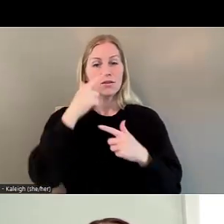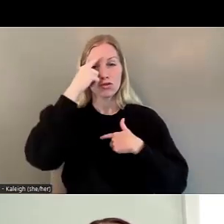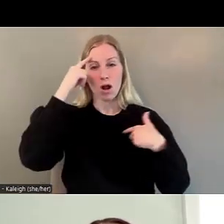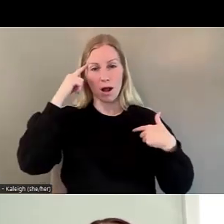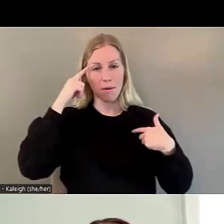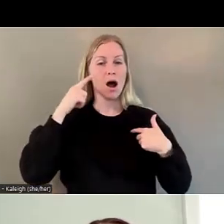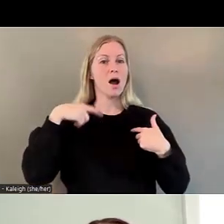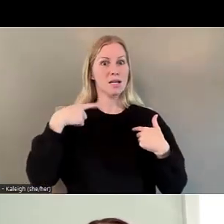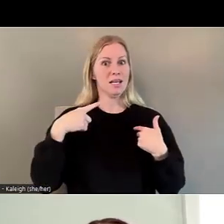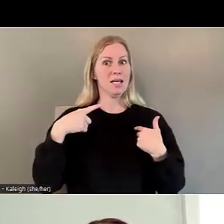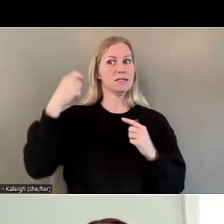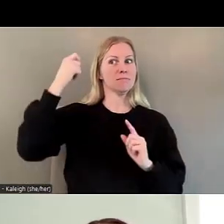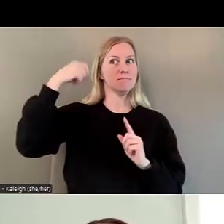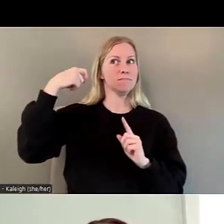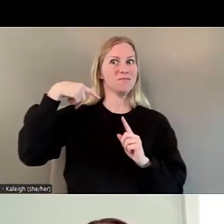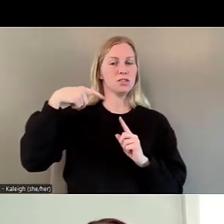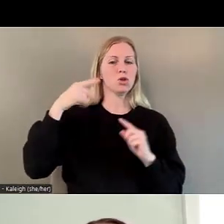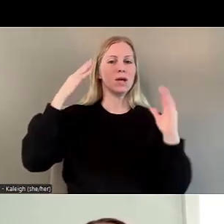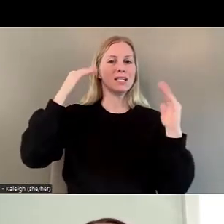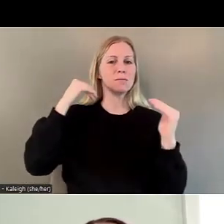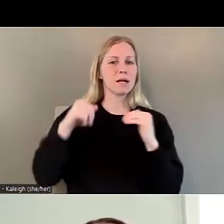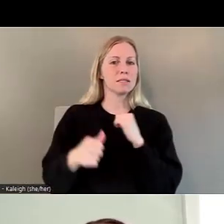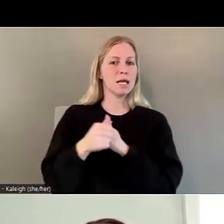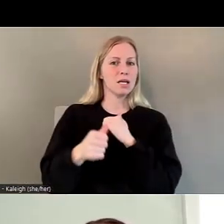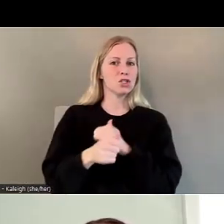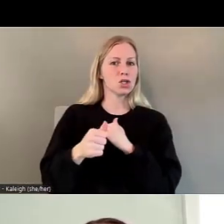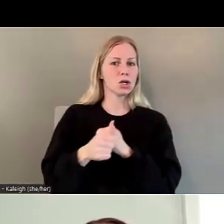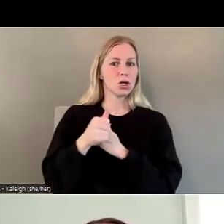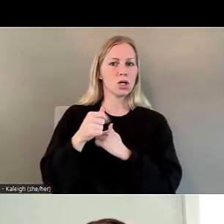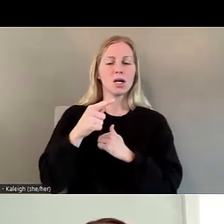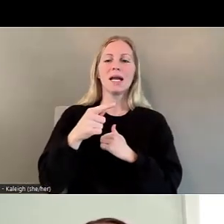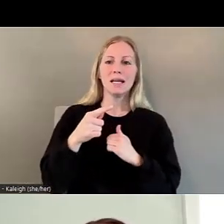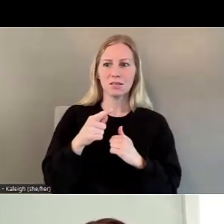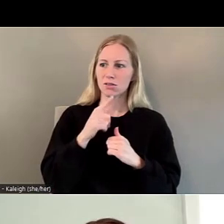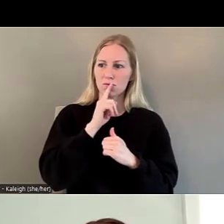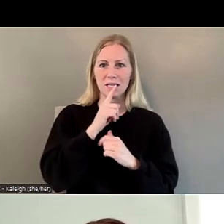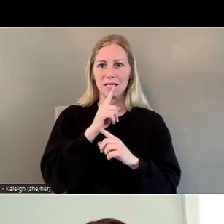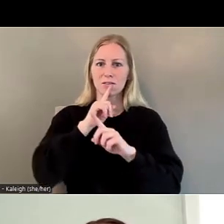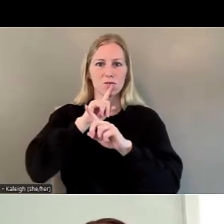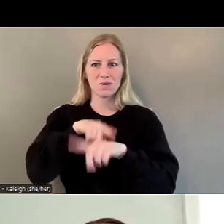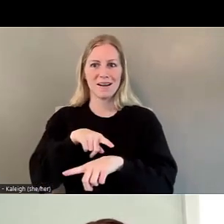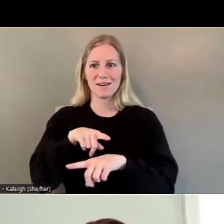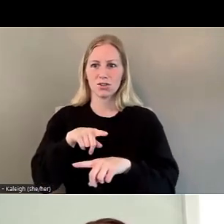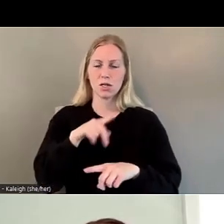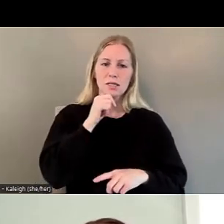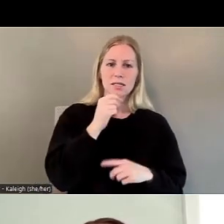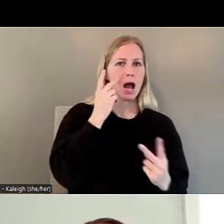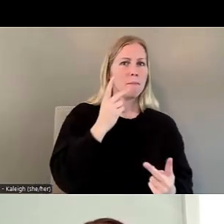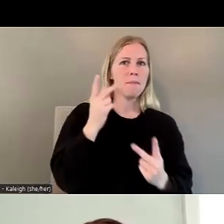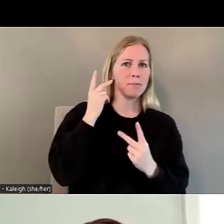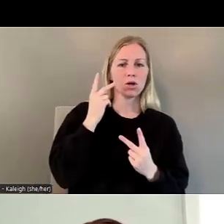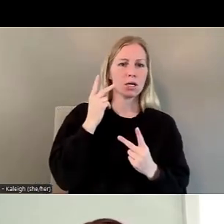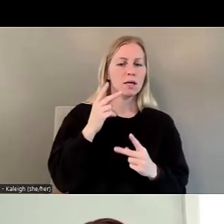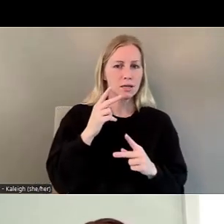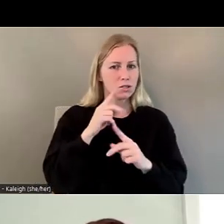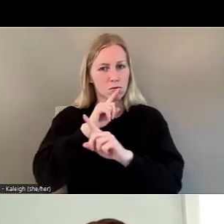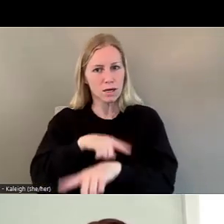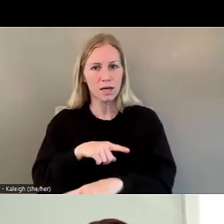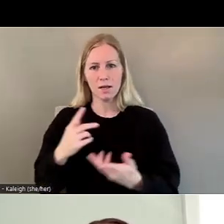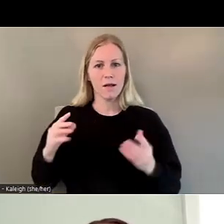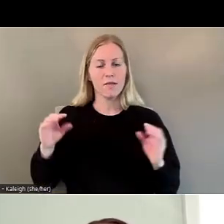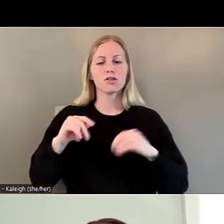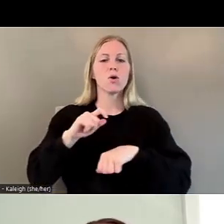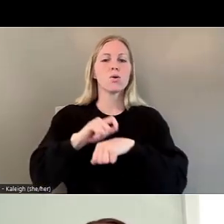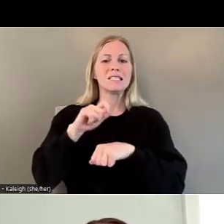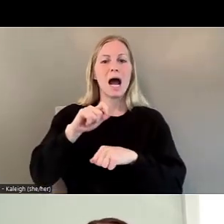manifests itself within the body. Trauma comes back as a reaction, not a memory. And there's no timestamp on trauma,